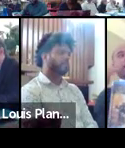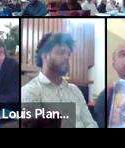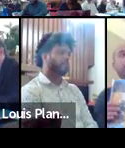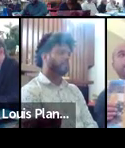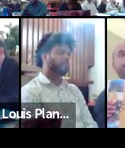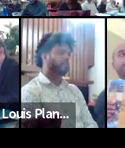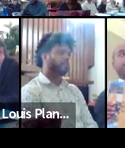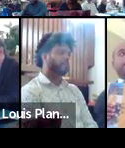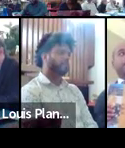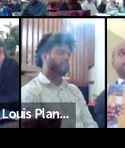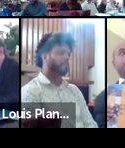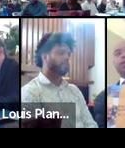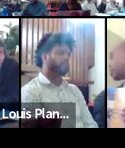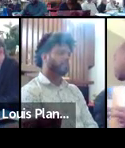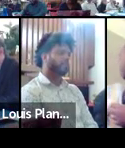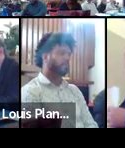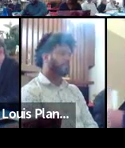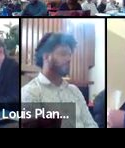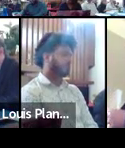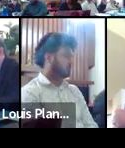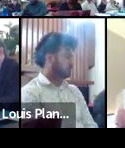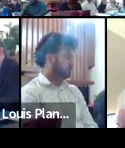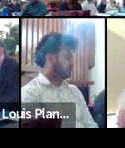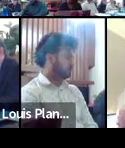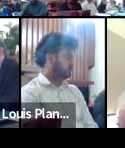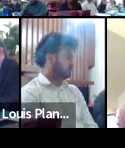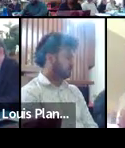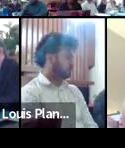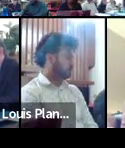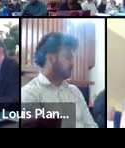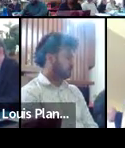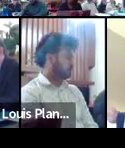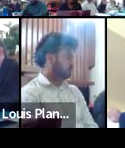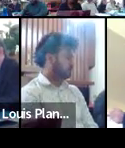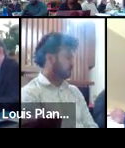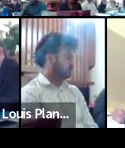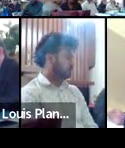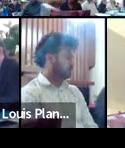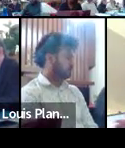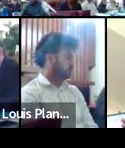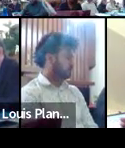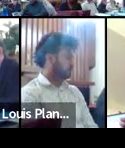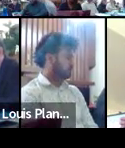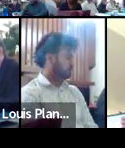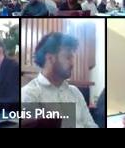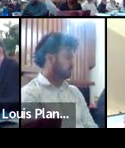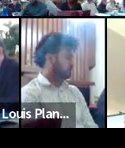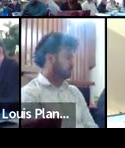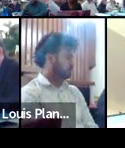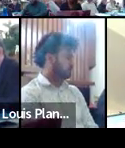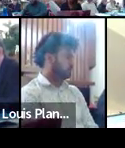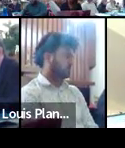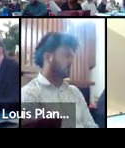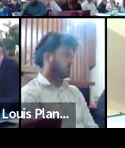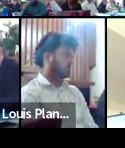follows or meets those requirements there. The general requirements, topical coverage, the engagement, and